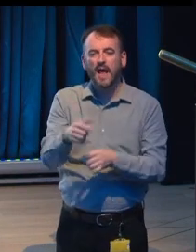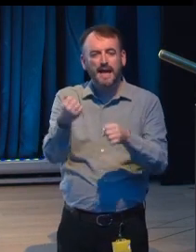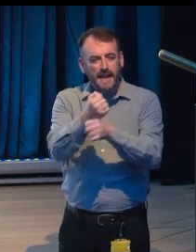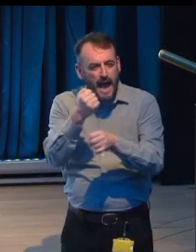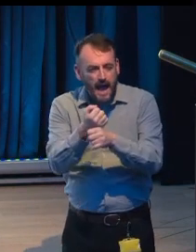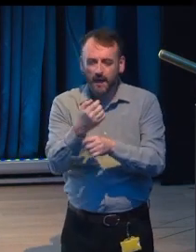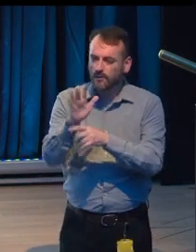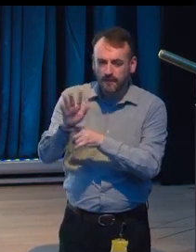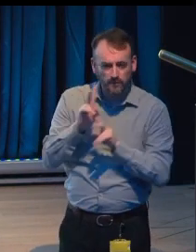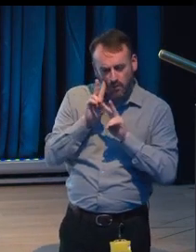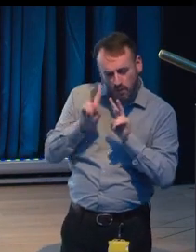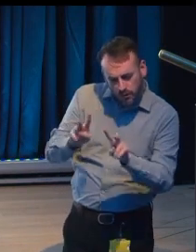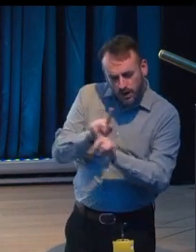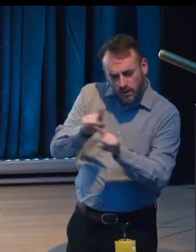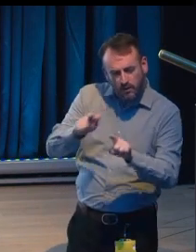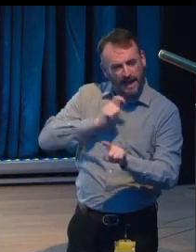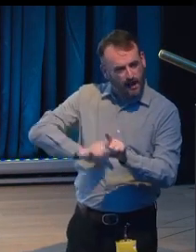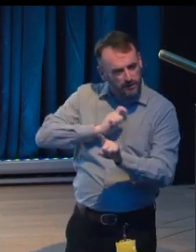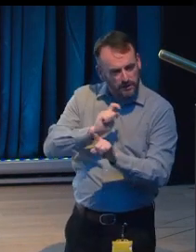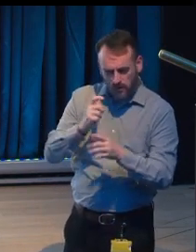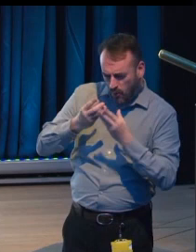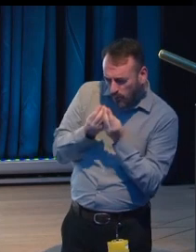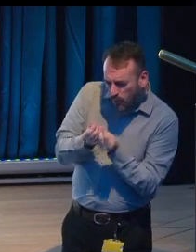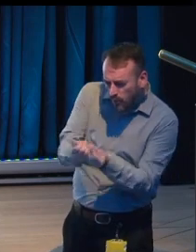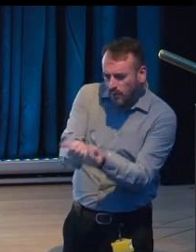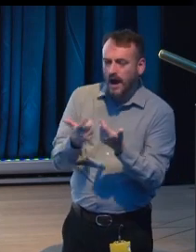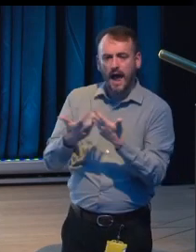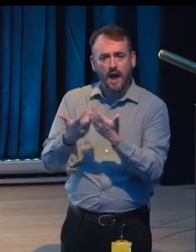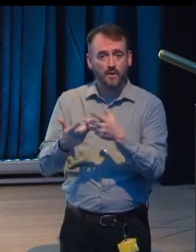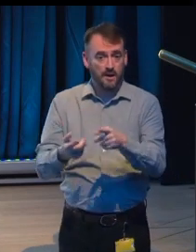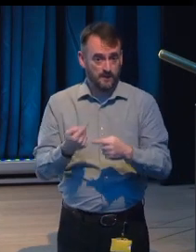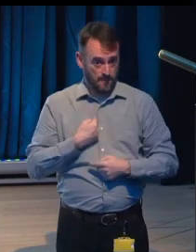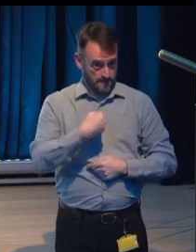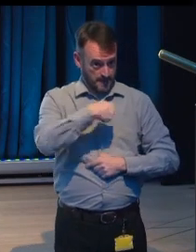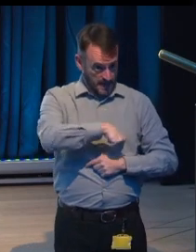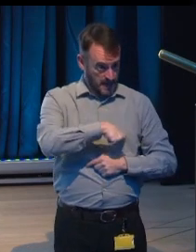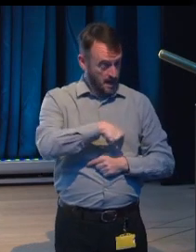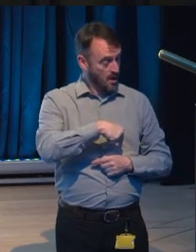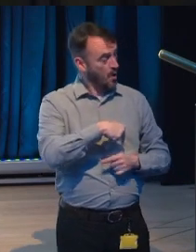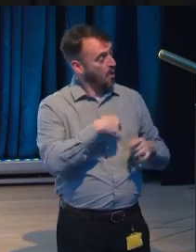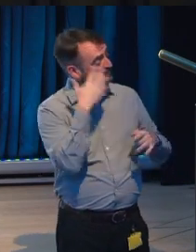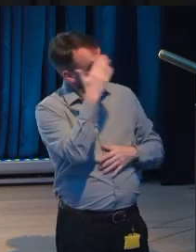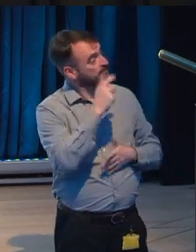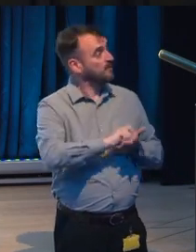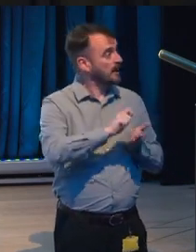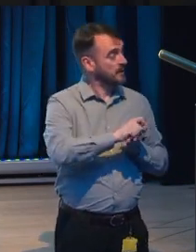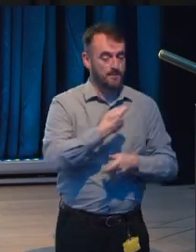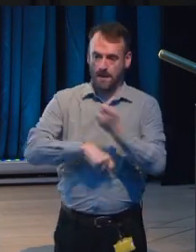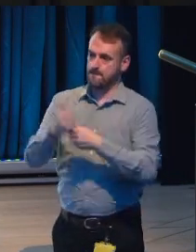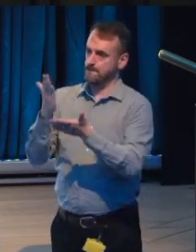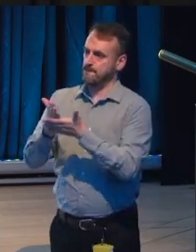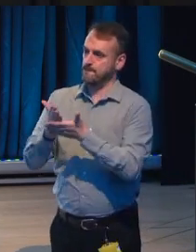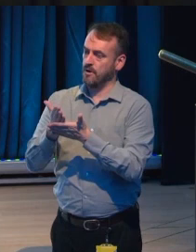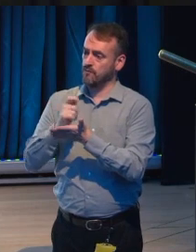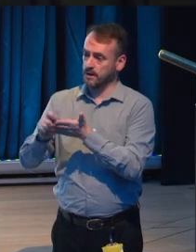how they do it as well. This is really how I was able to go from dreaming about being a writer to becoming one, even before my first